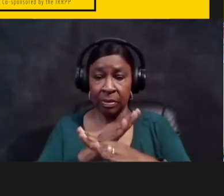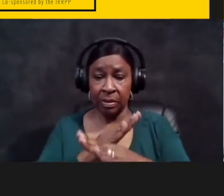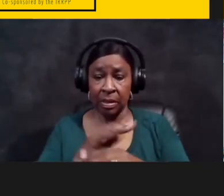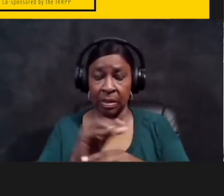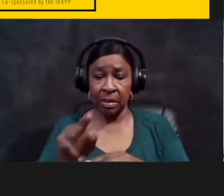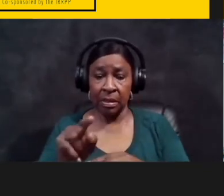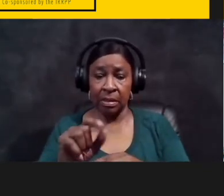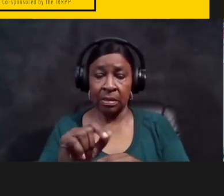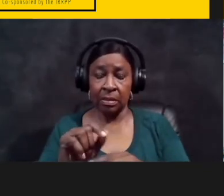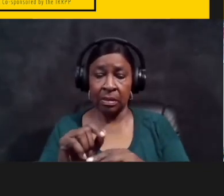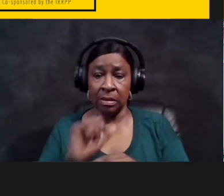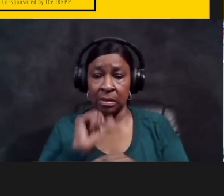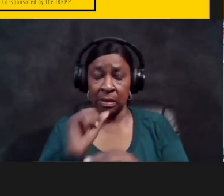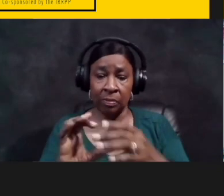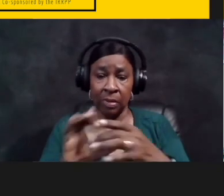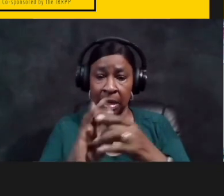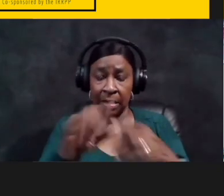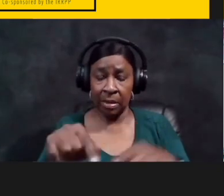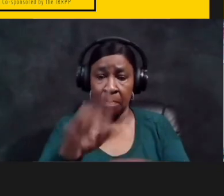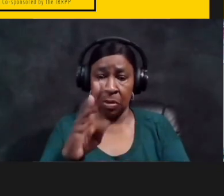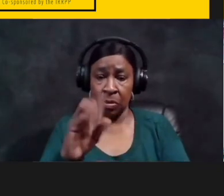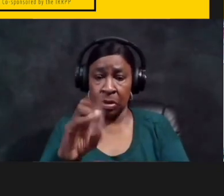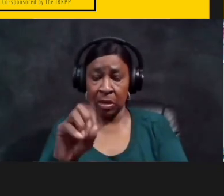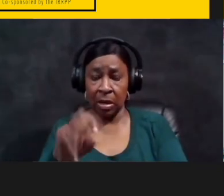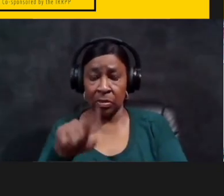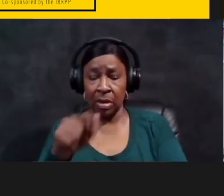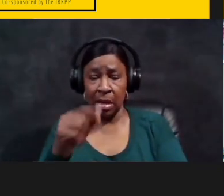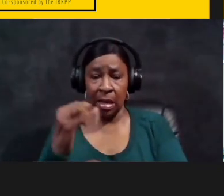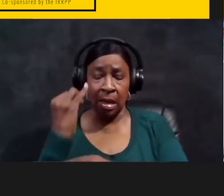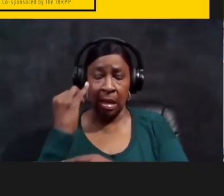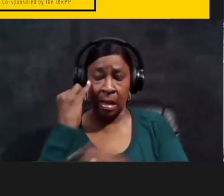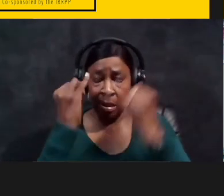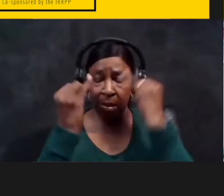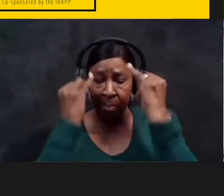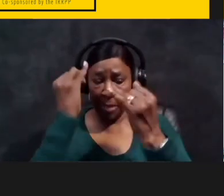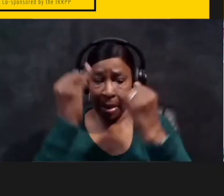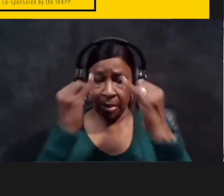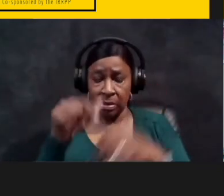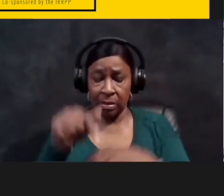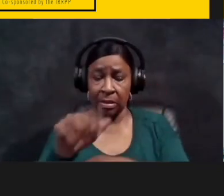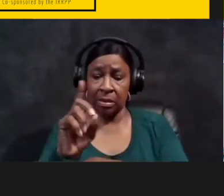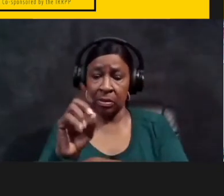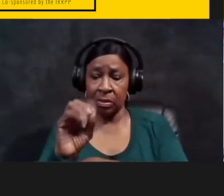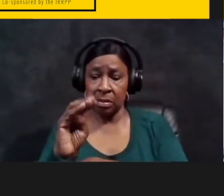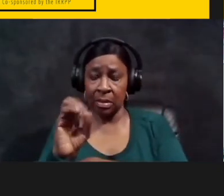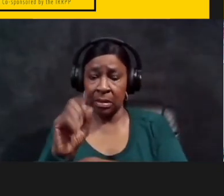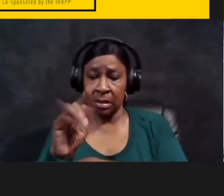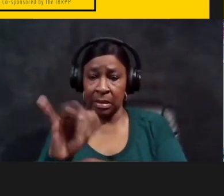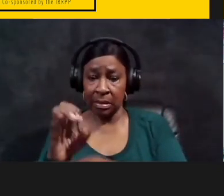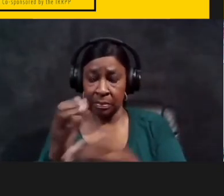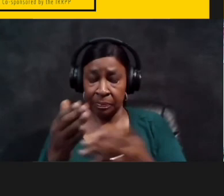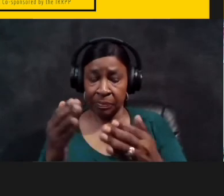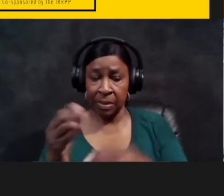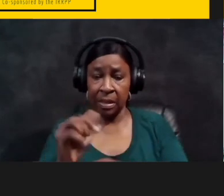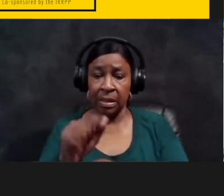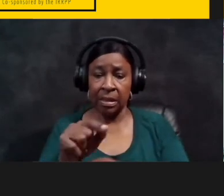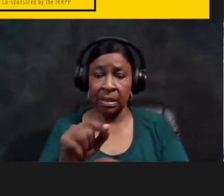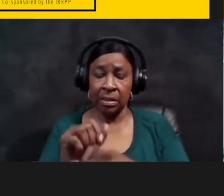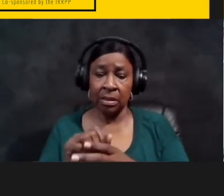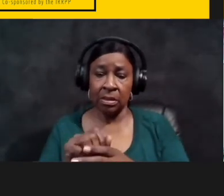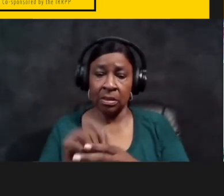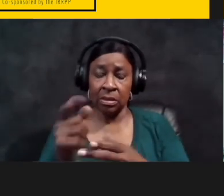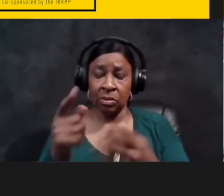or imagined interface between the so-called domestic and foreign. migration deterrence is itself